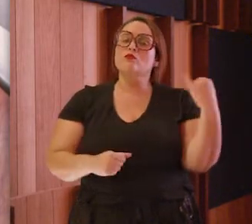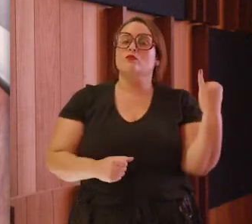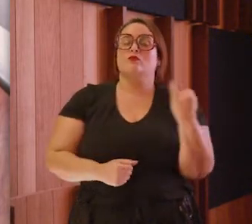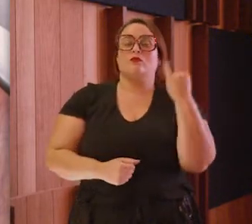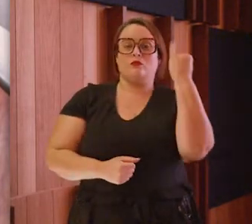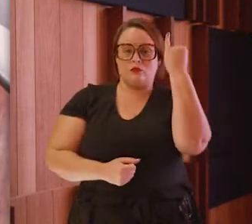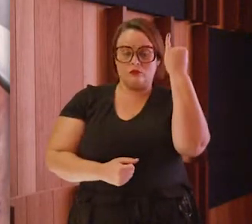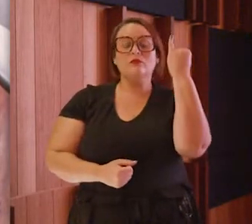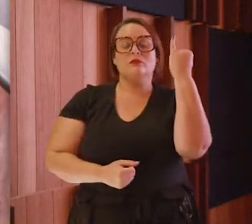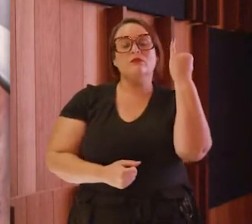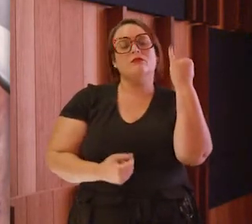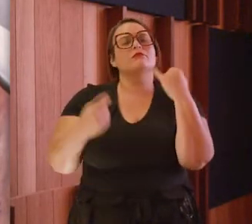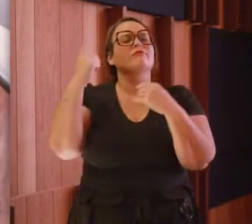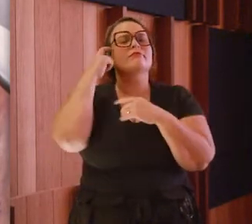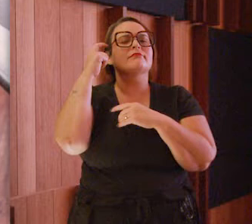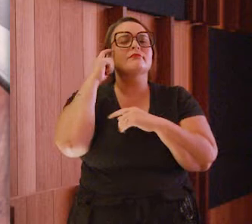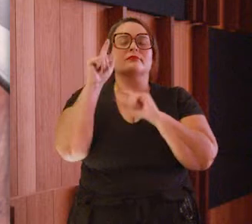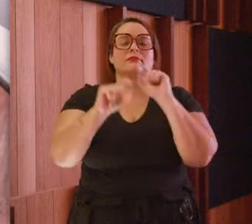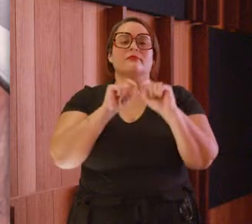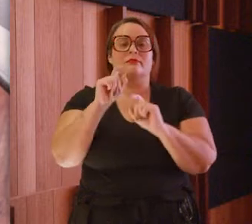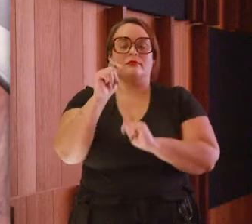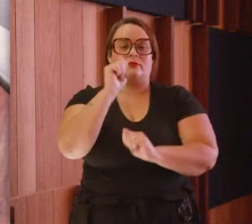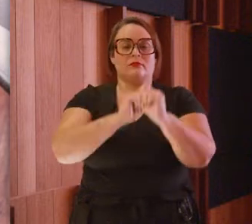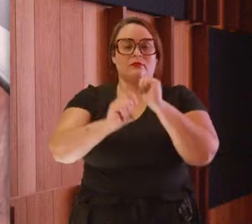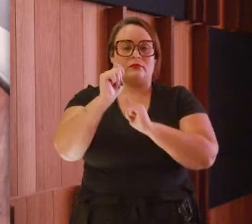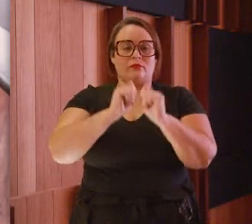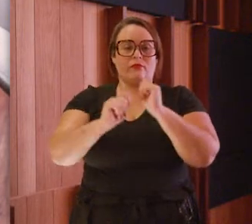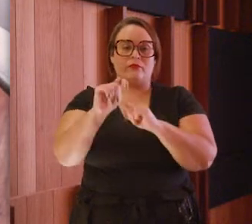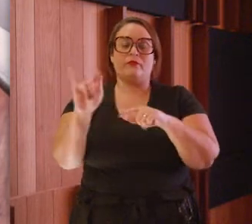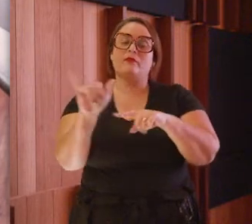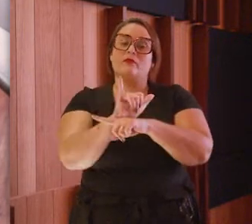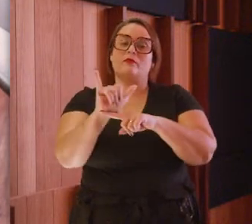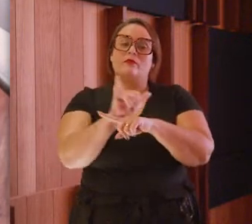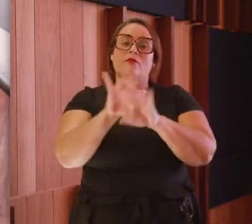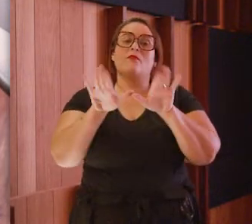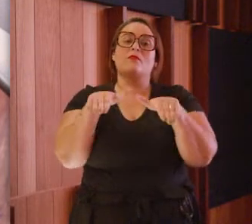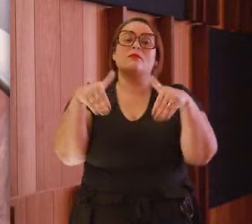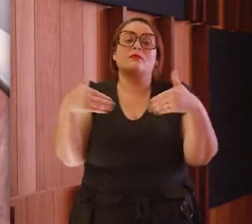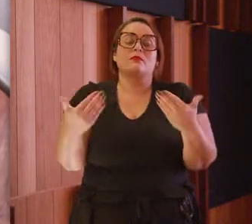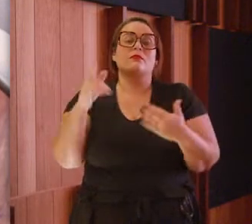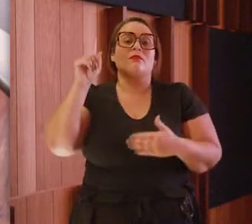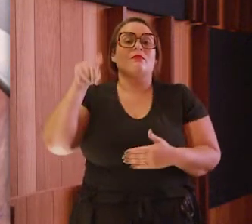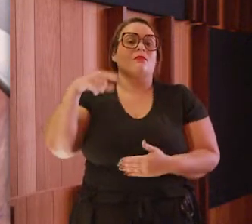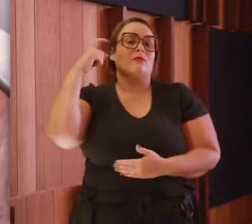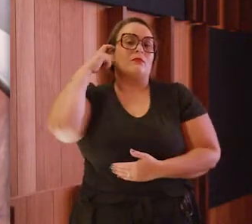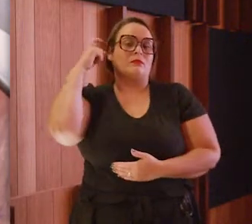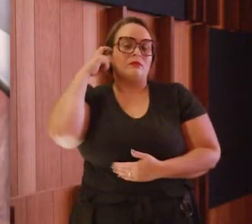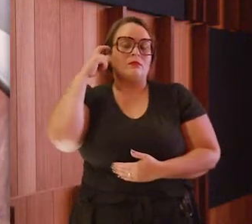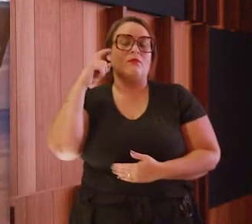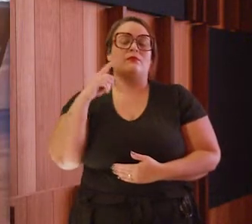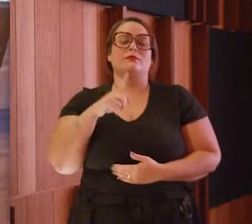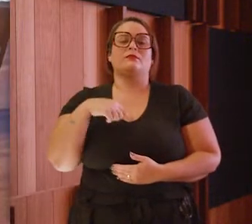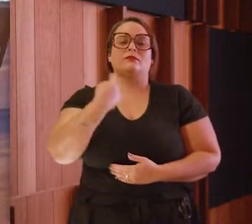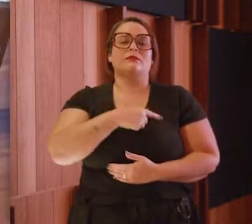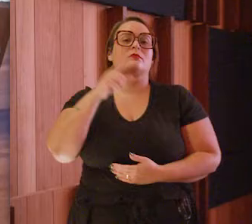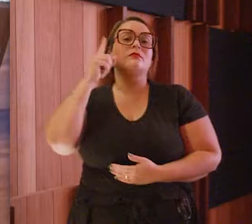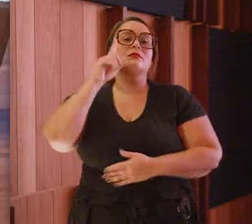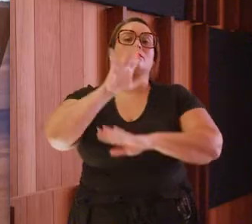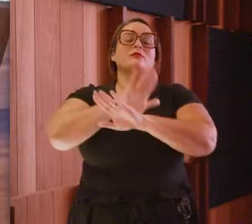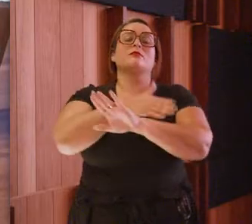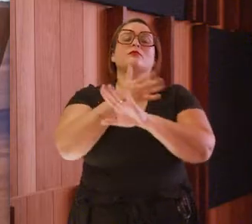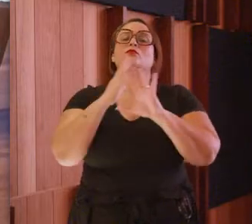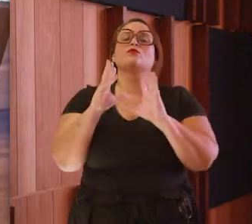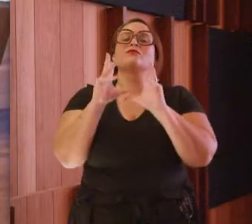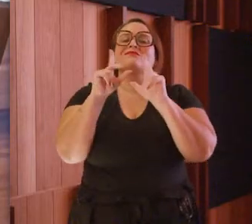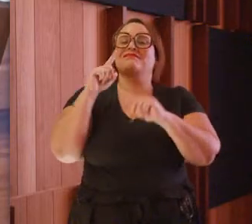business strategy. What are those mega trends? Before we spend the rest of the day getting really specific on the international